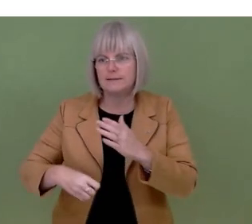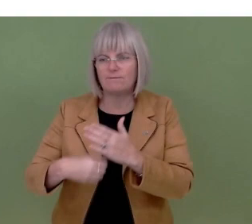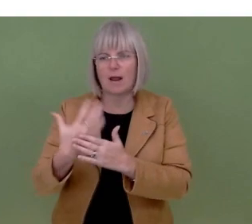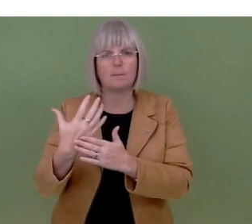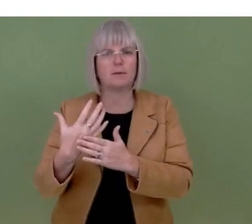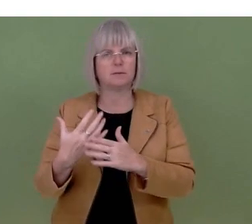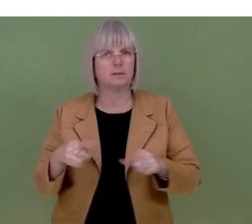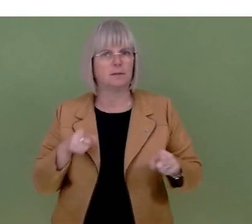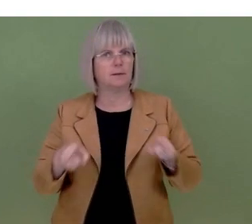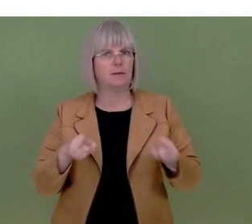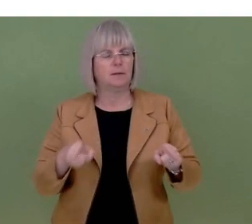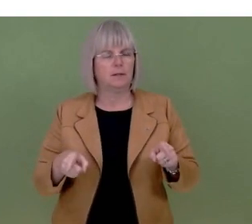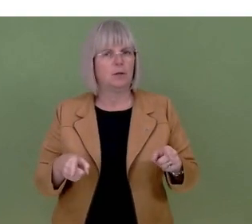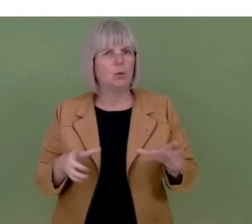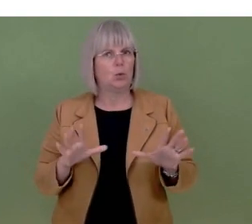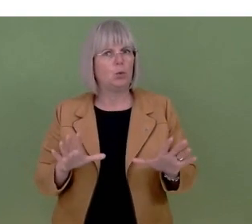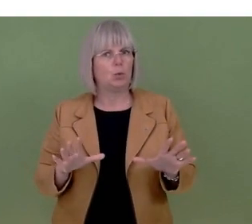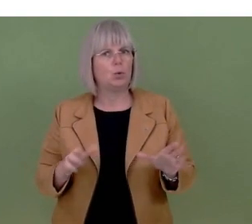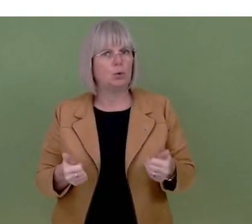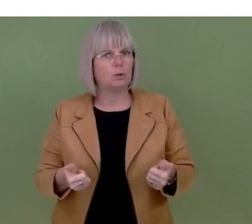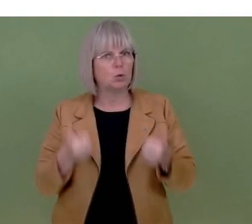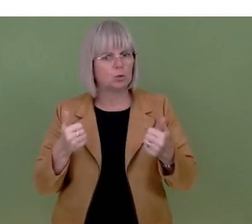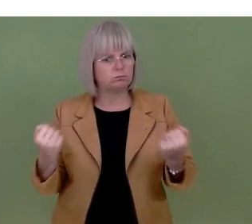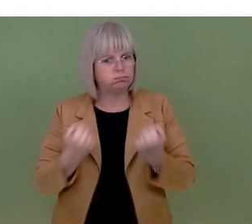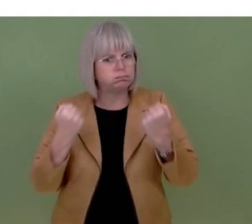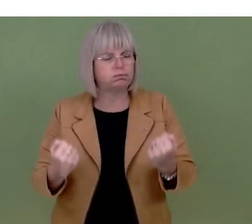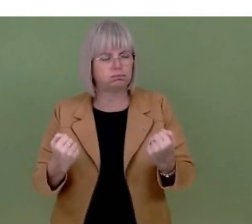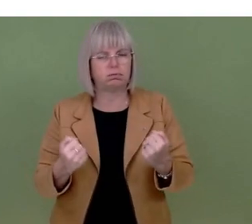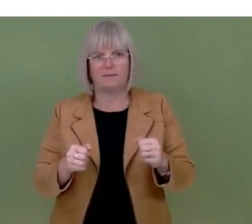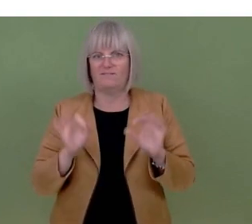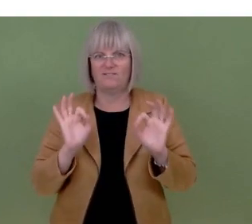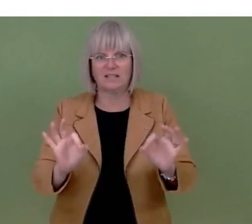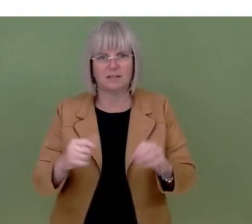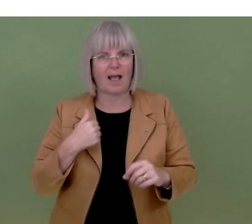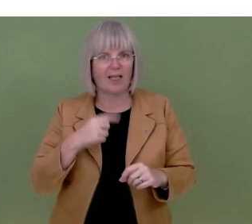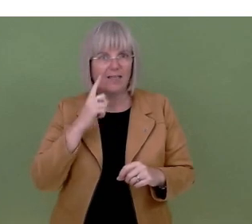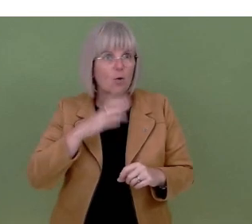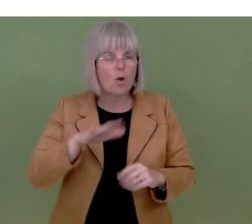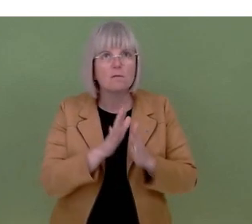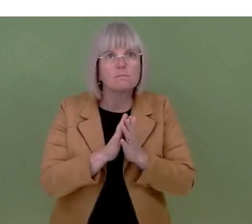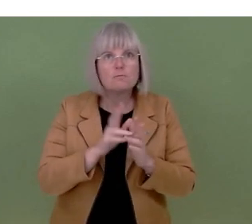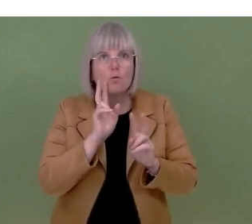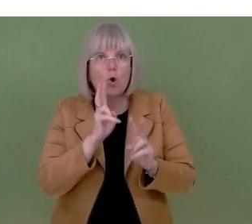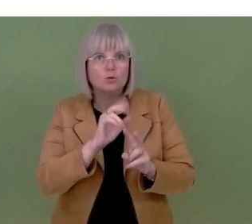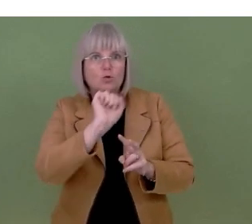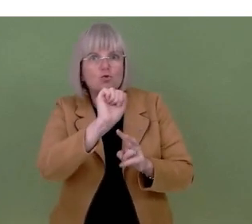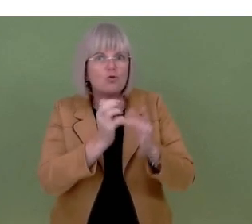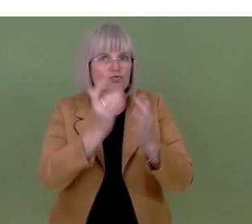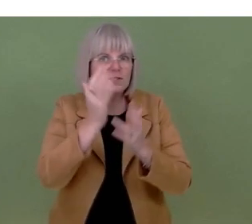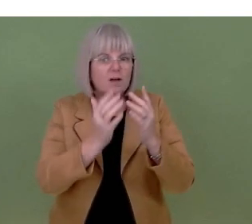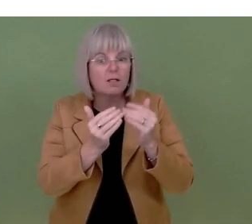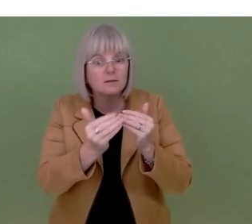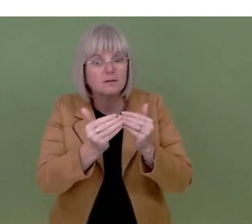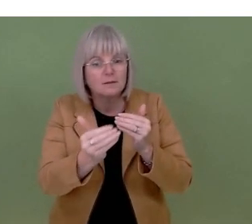strand is supposed to be all about. So absolutely fantastic. I think we'll all be watching with bated breath to see your results when that study's gone